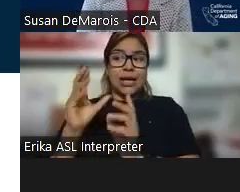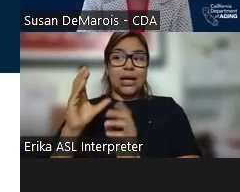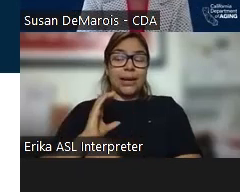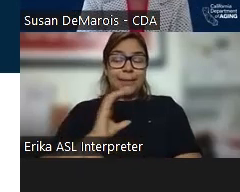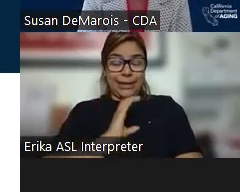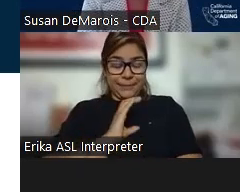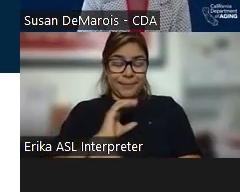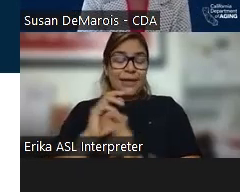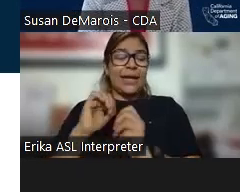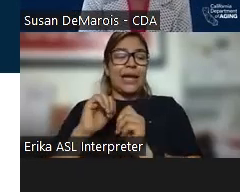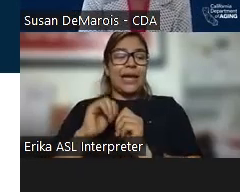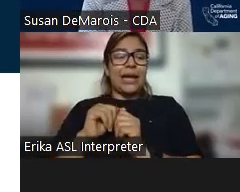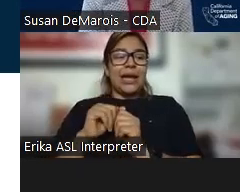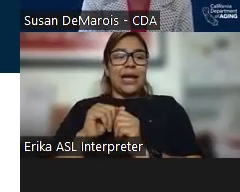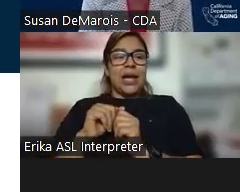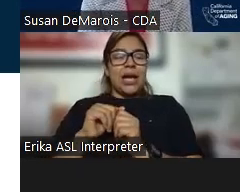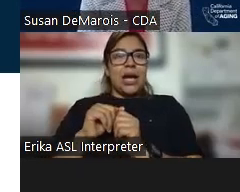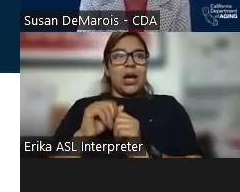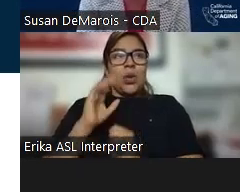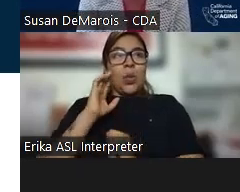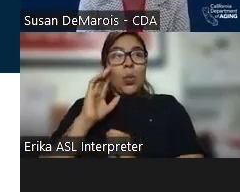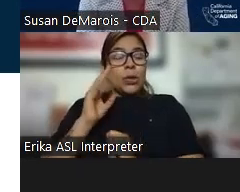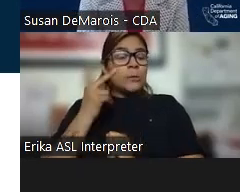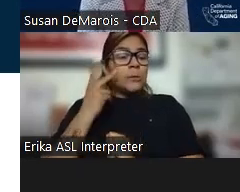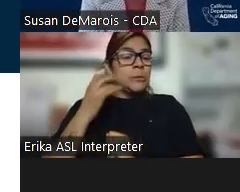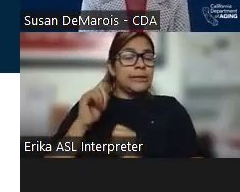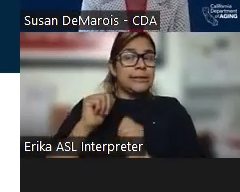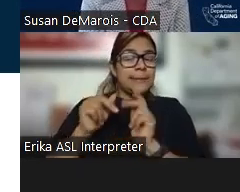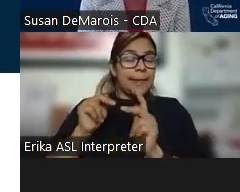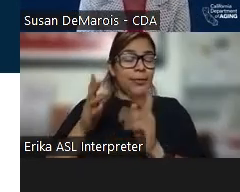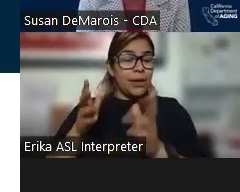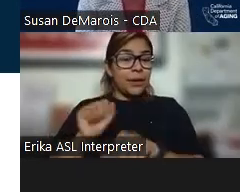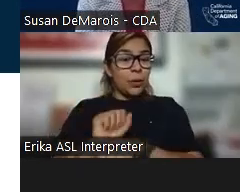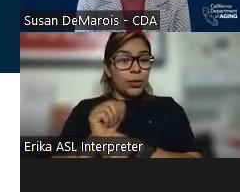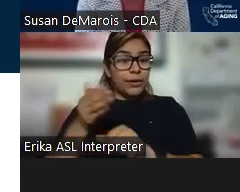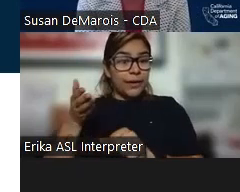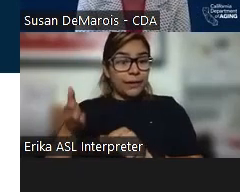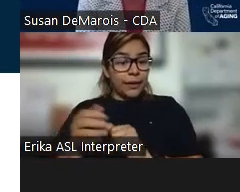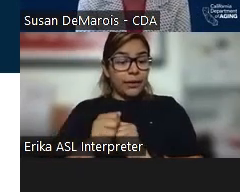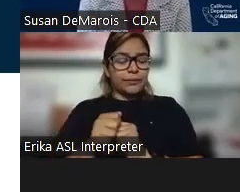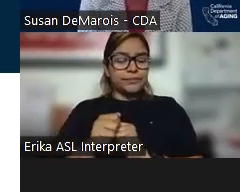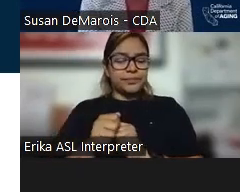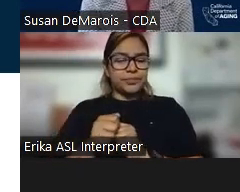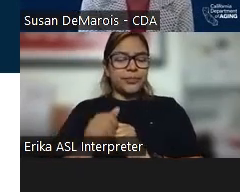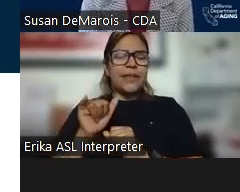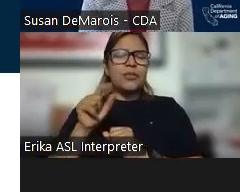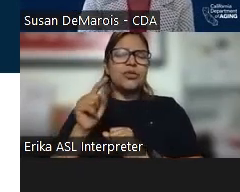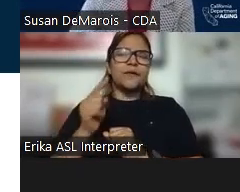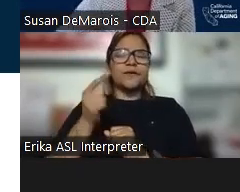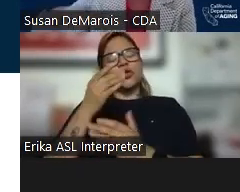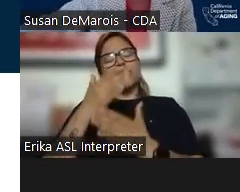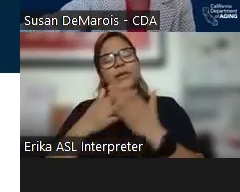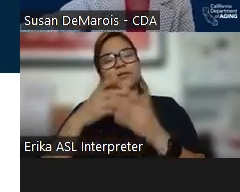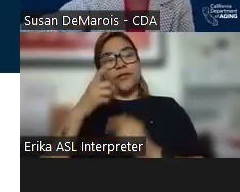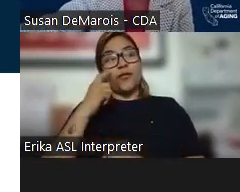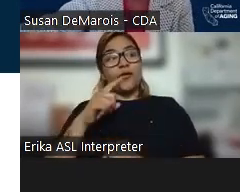who contributed and influenced that work. You may recall this was the first piece of the master plan for